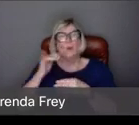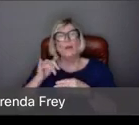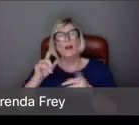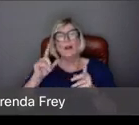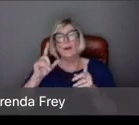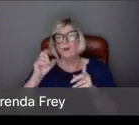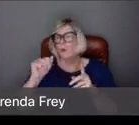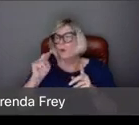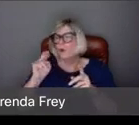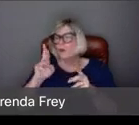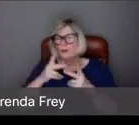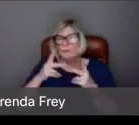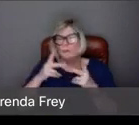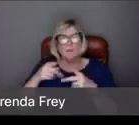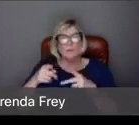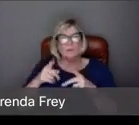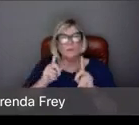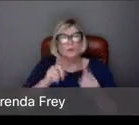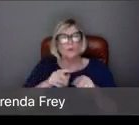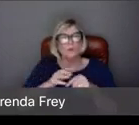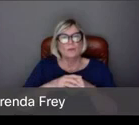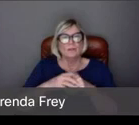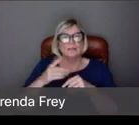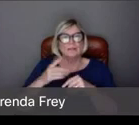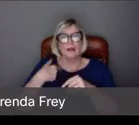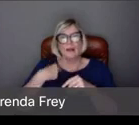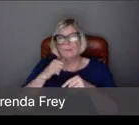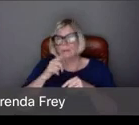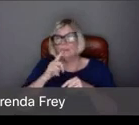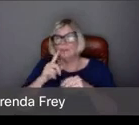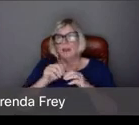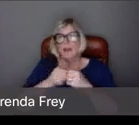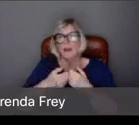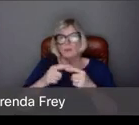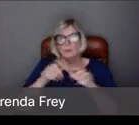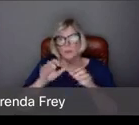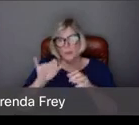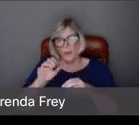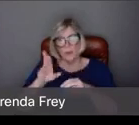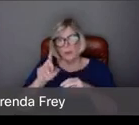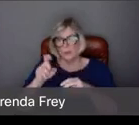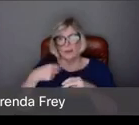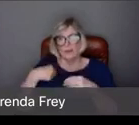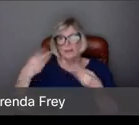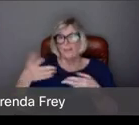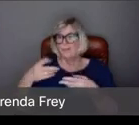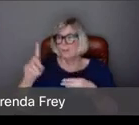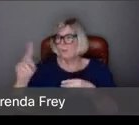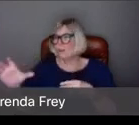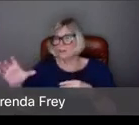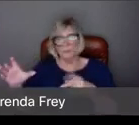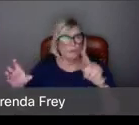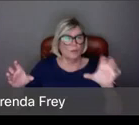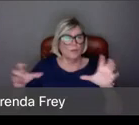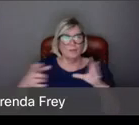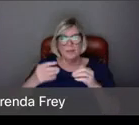the little loaner places you go to. So I'm not sure how to do that, or should I just give them both $100 and